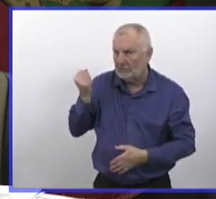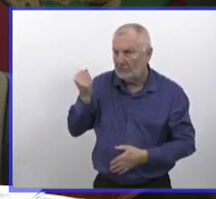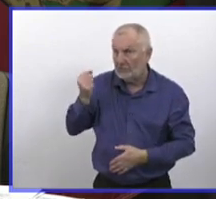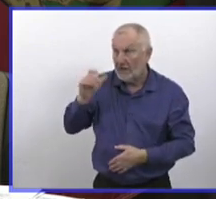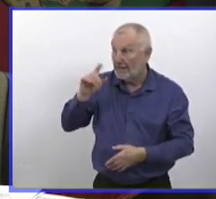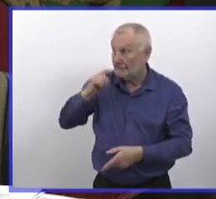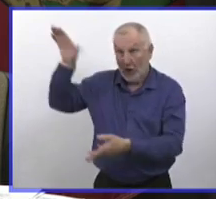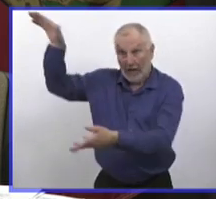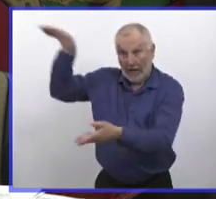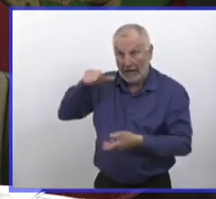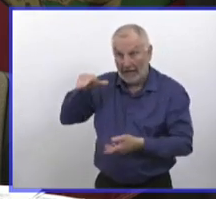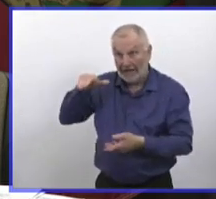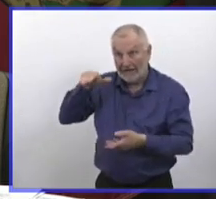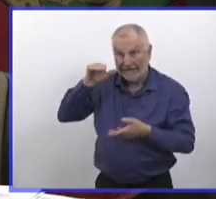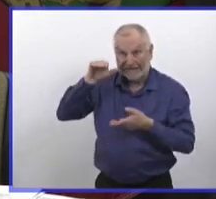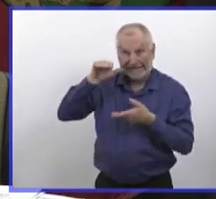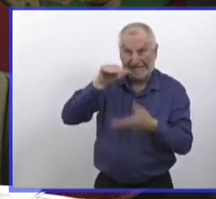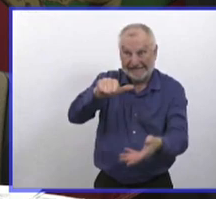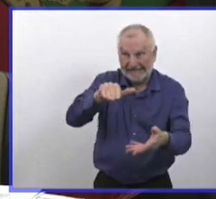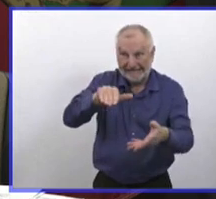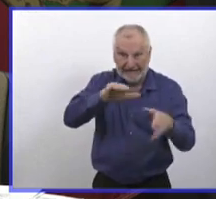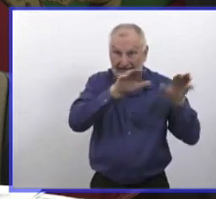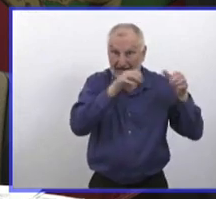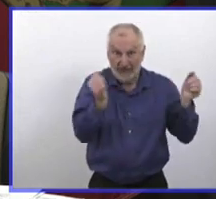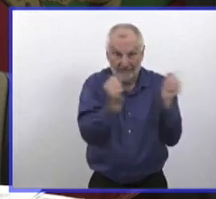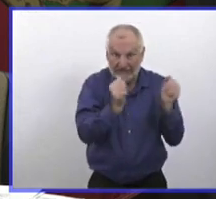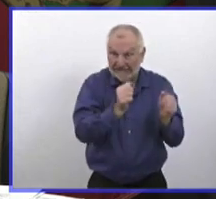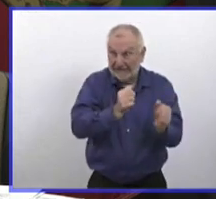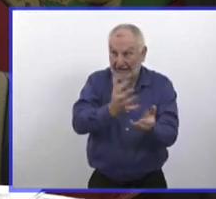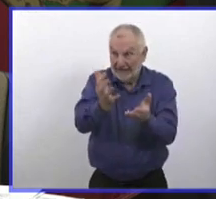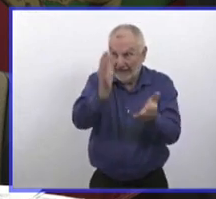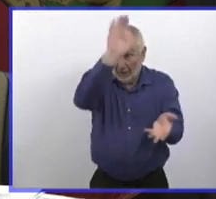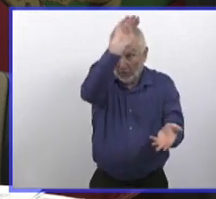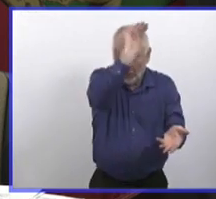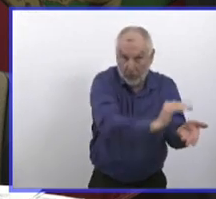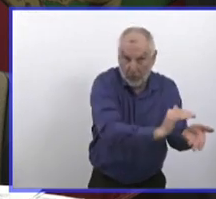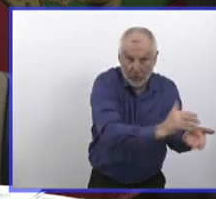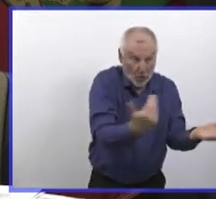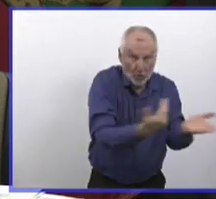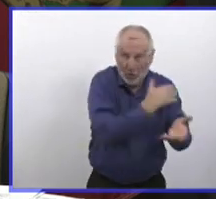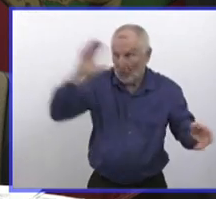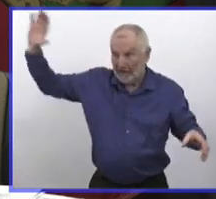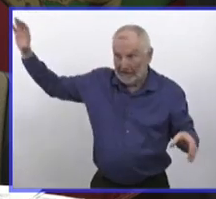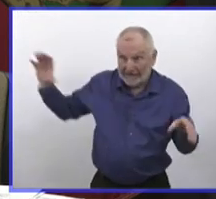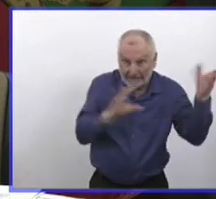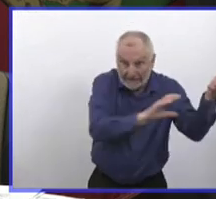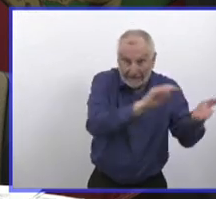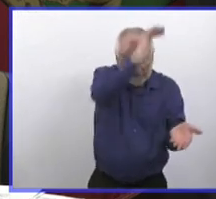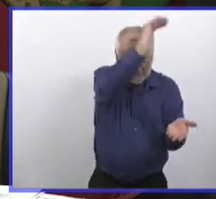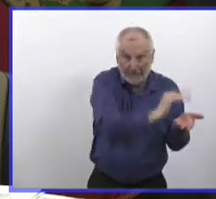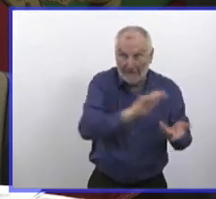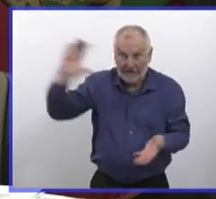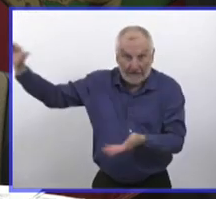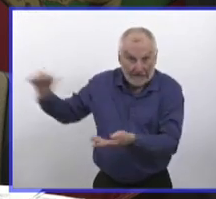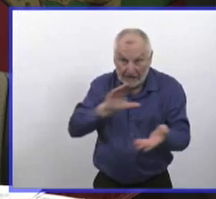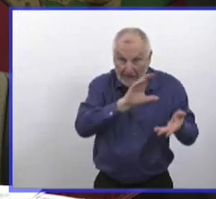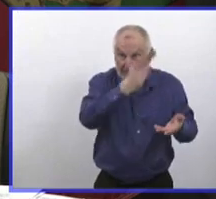arrives. That discrepancy is simply there because there are obviously thousands of doses coming in that go to our First Nation partners.